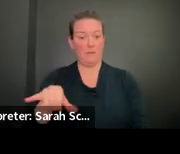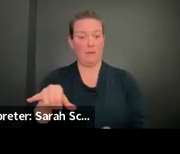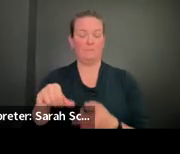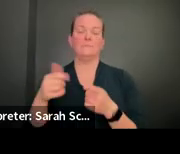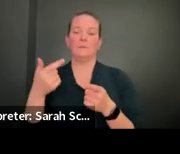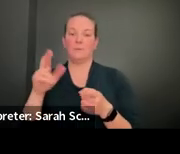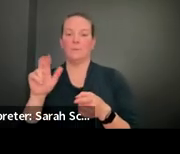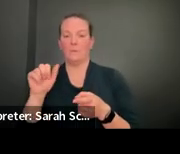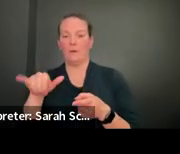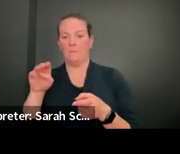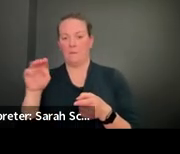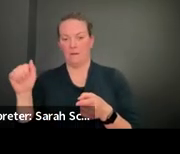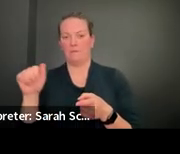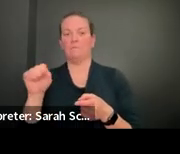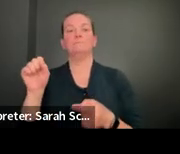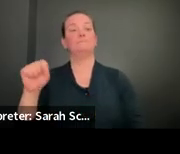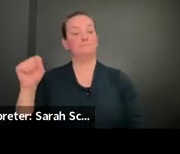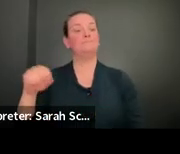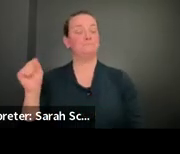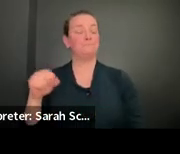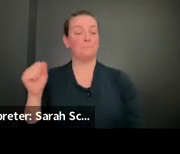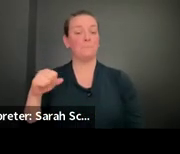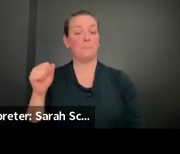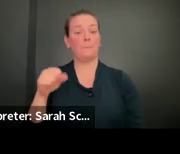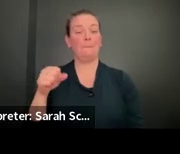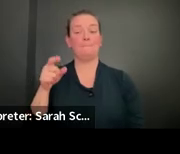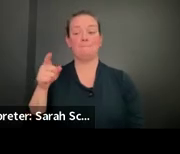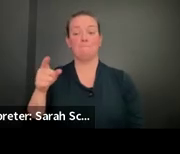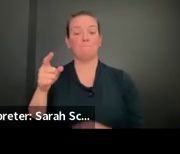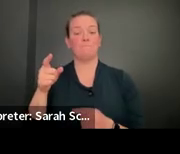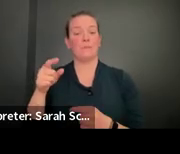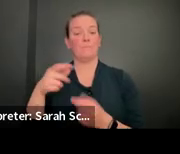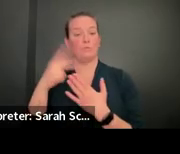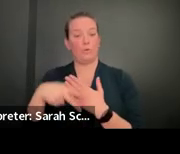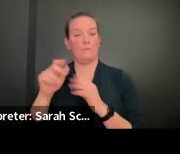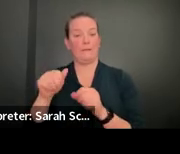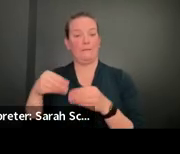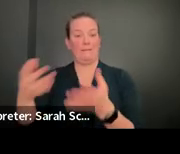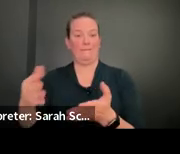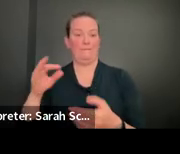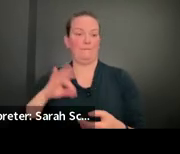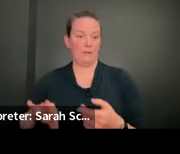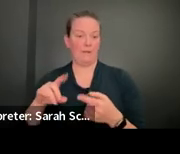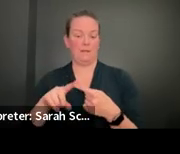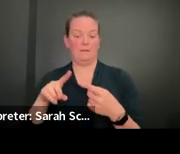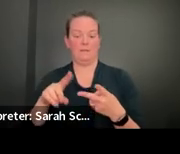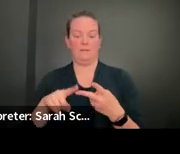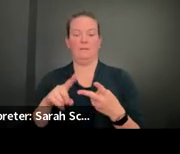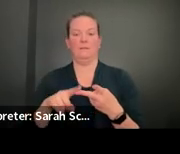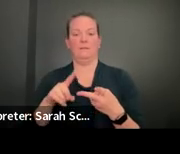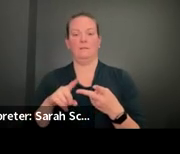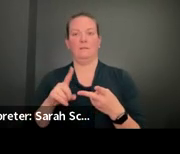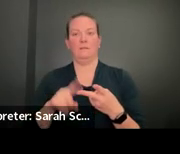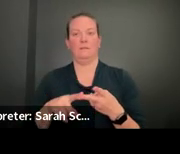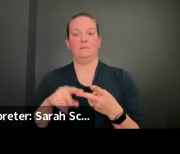Yes, other than the credits that this program can give, it's also an opportunity for the